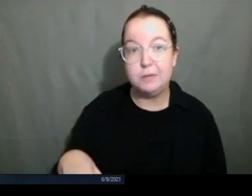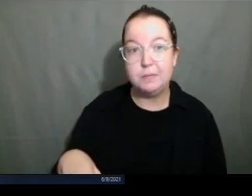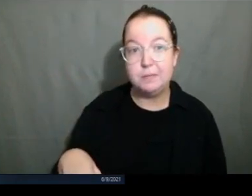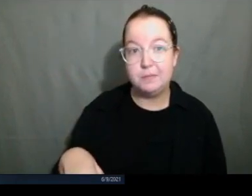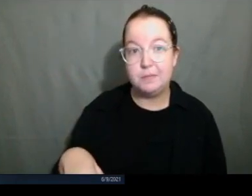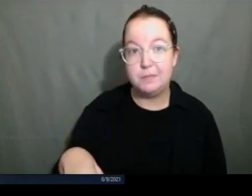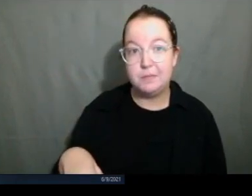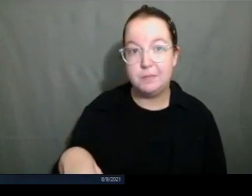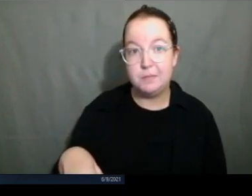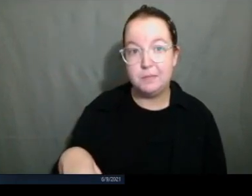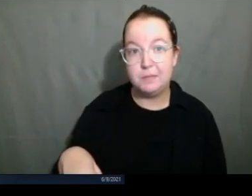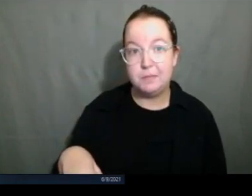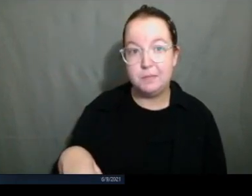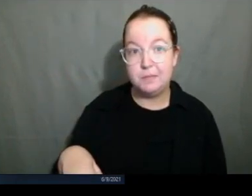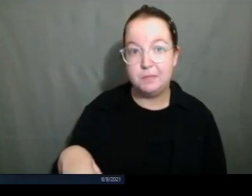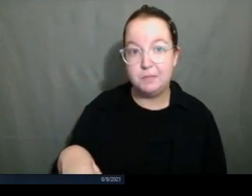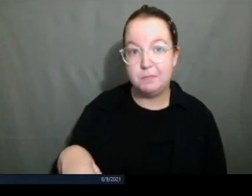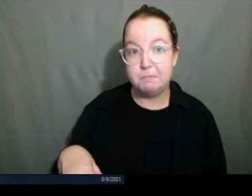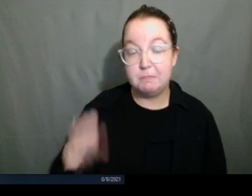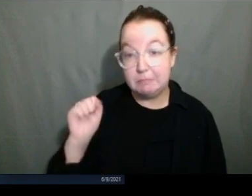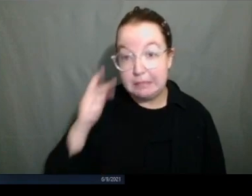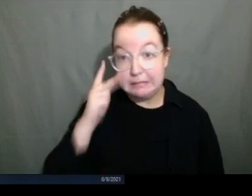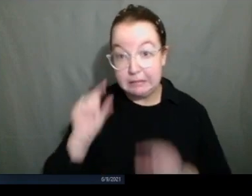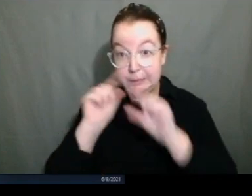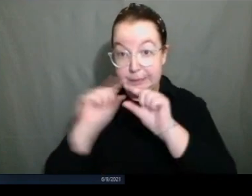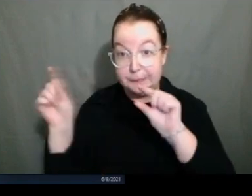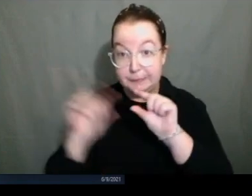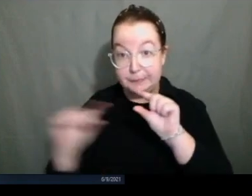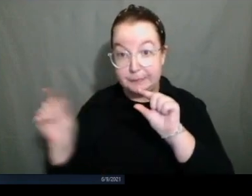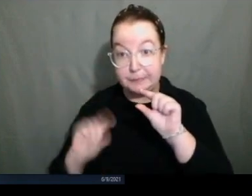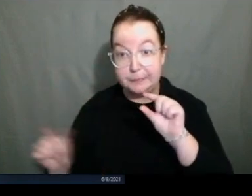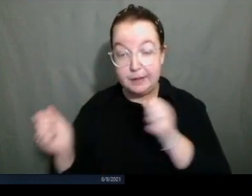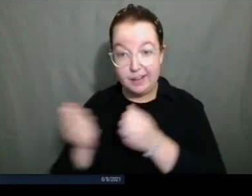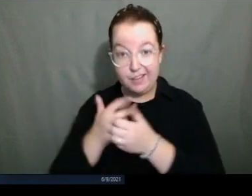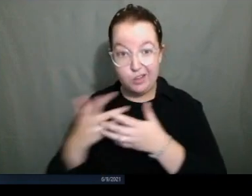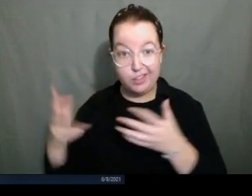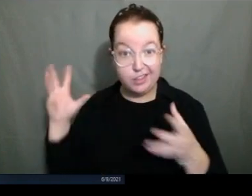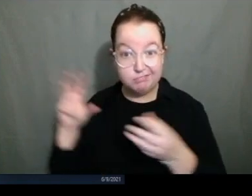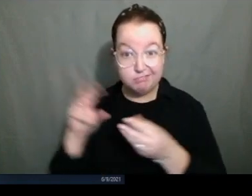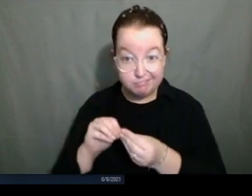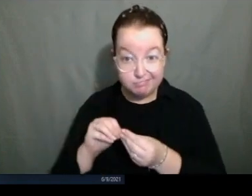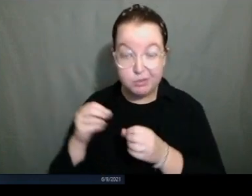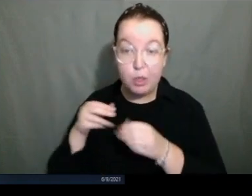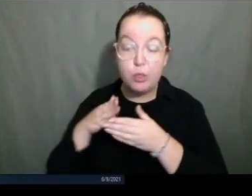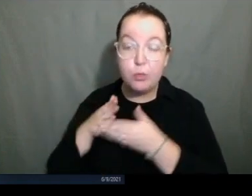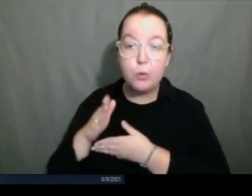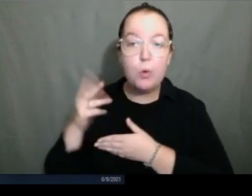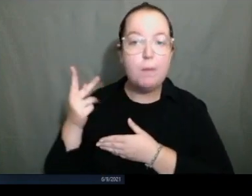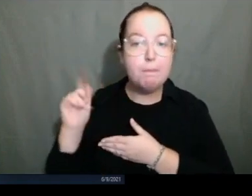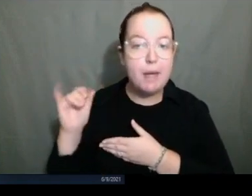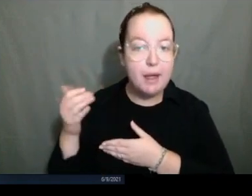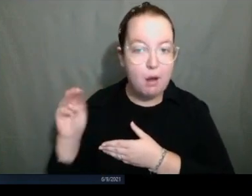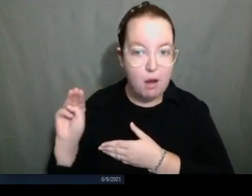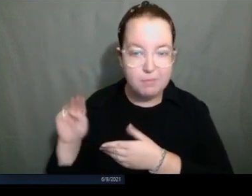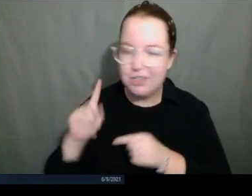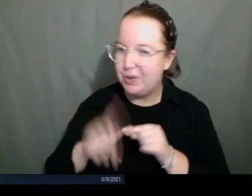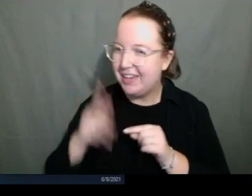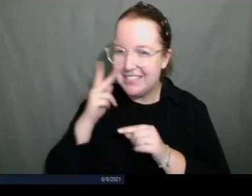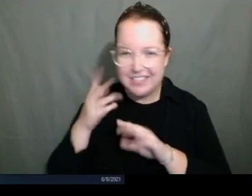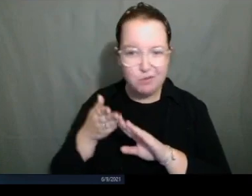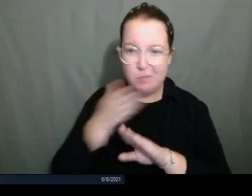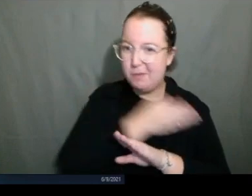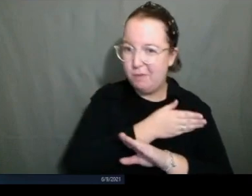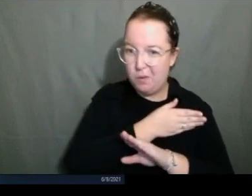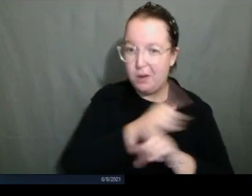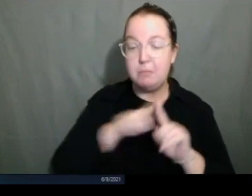bring you into where you can see all of the pay stubs that have been processed with PayCom. So to view the actual check stub, you can click on